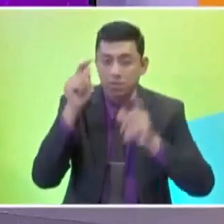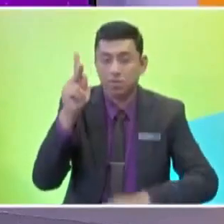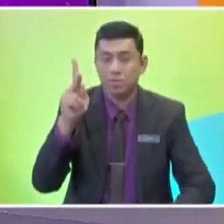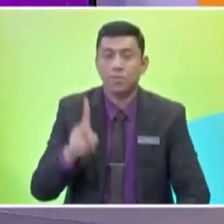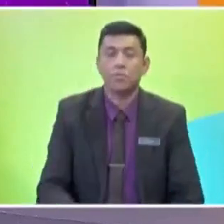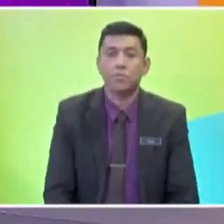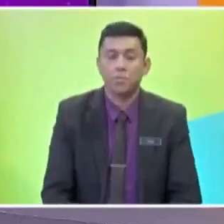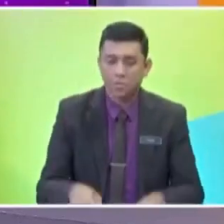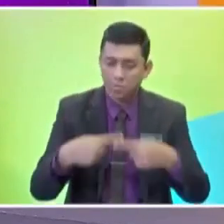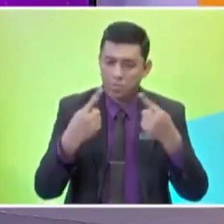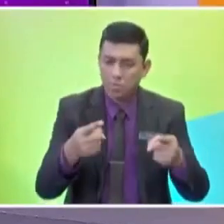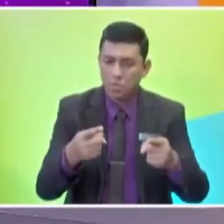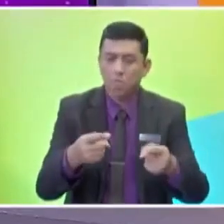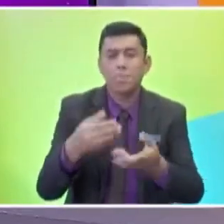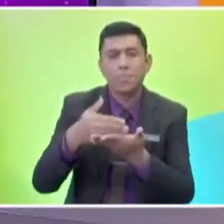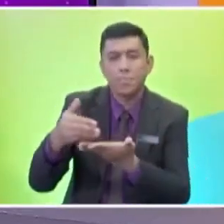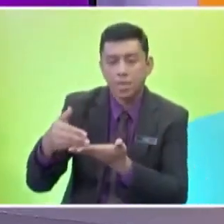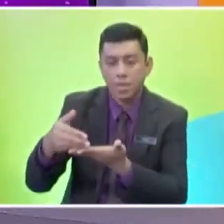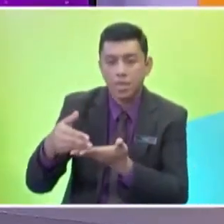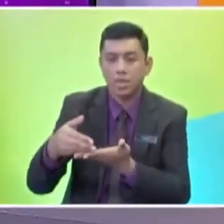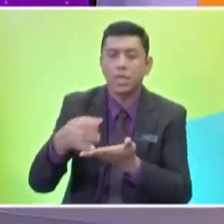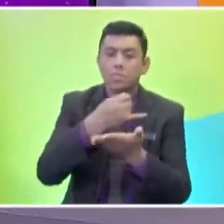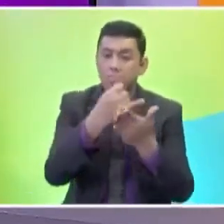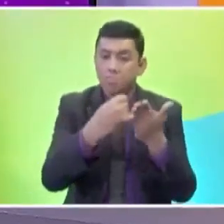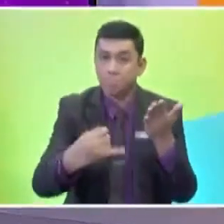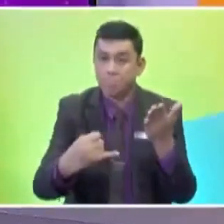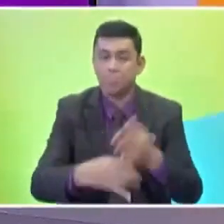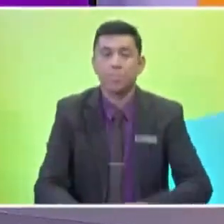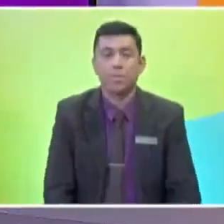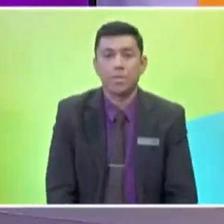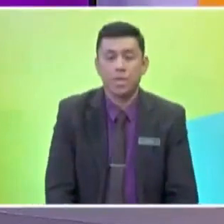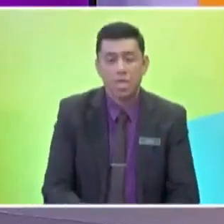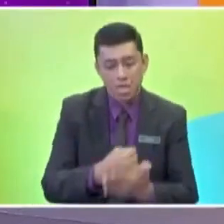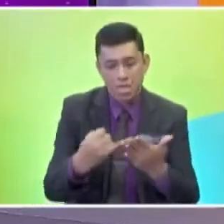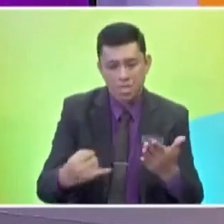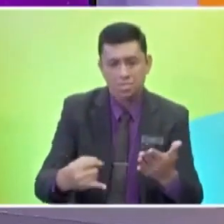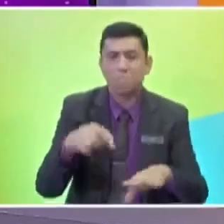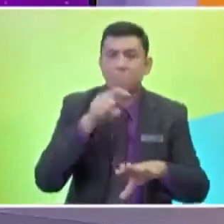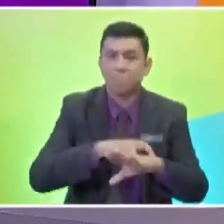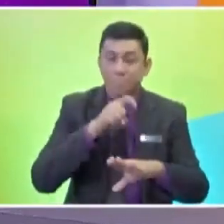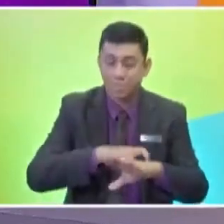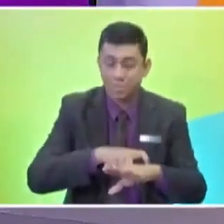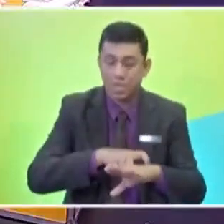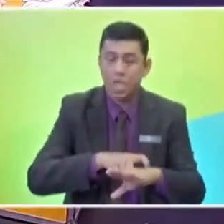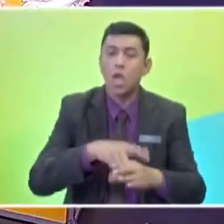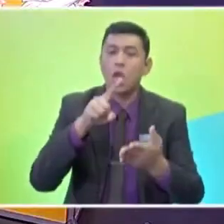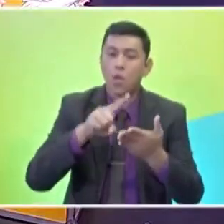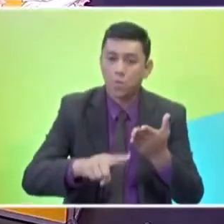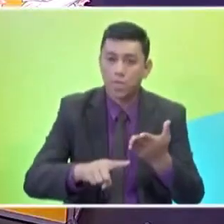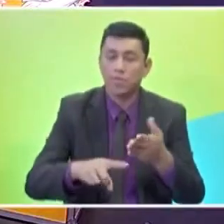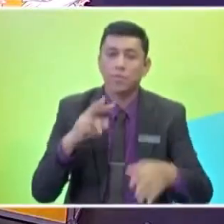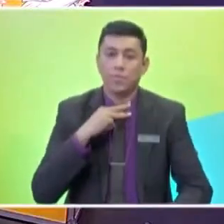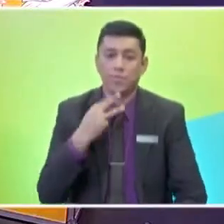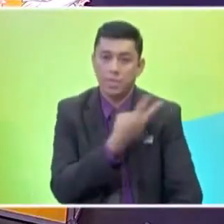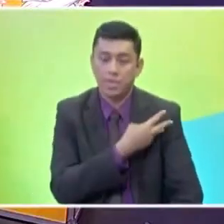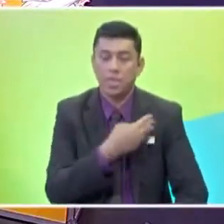now going to do some arts. It is art time. So teacher, what do we have here? Okay, Irfan, today